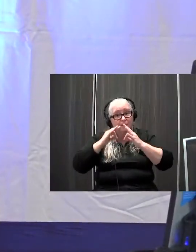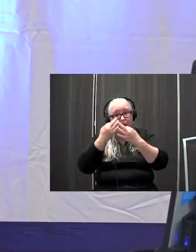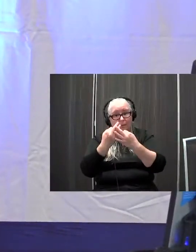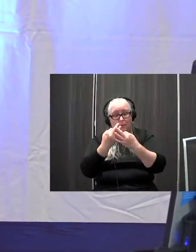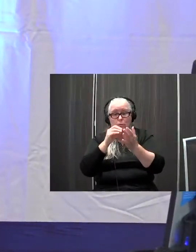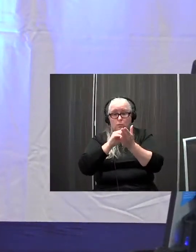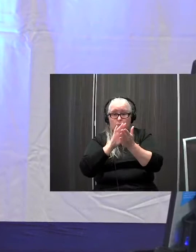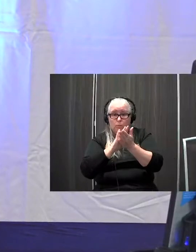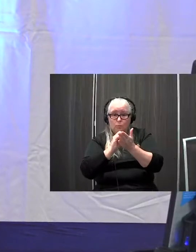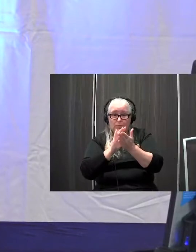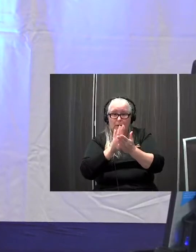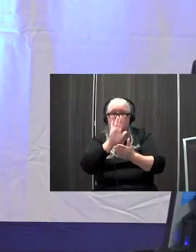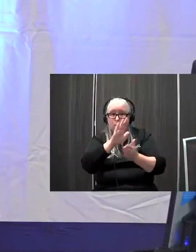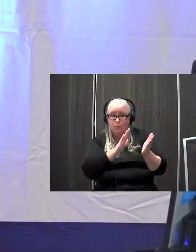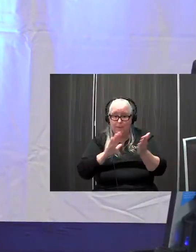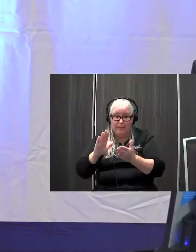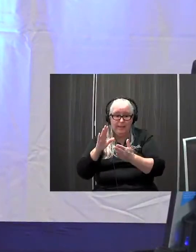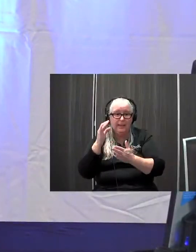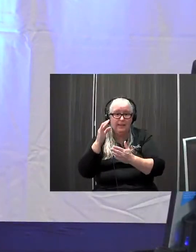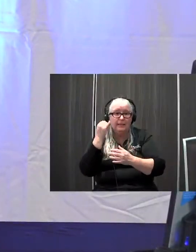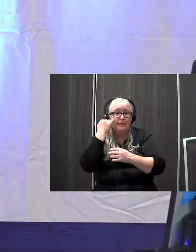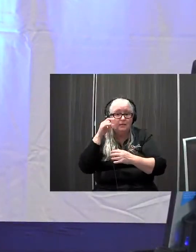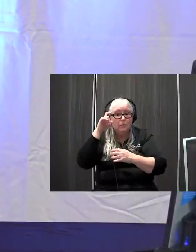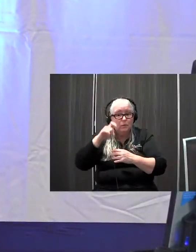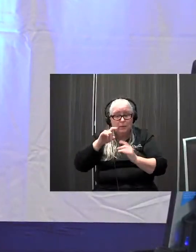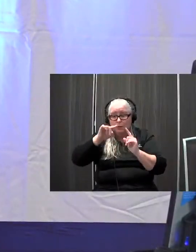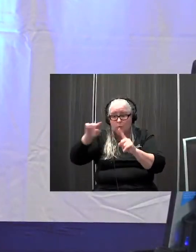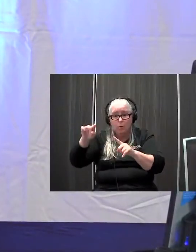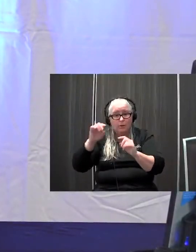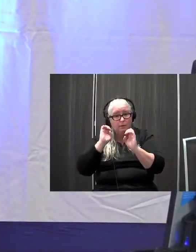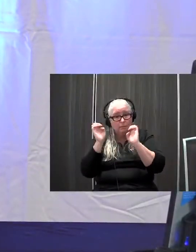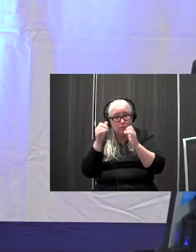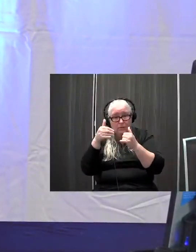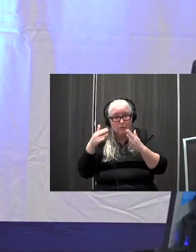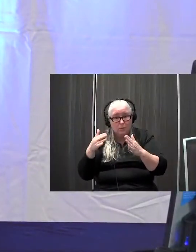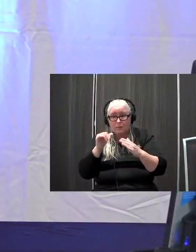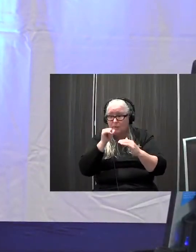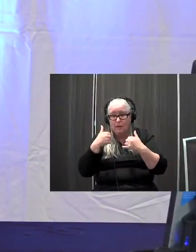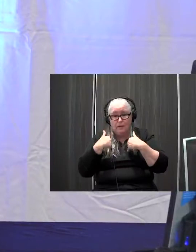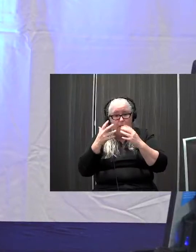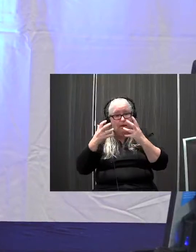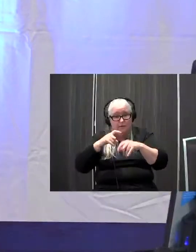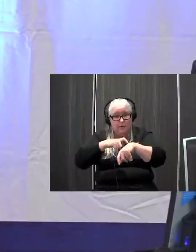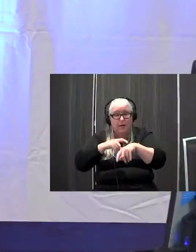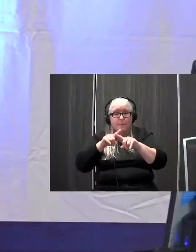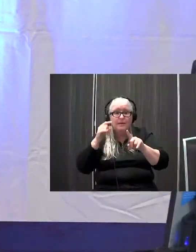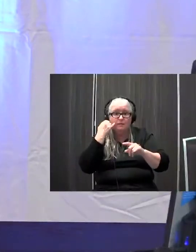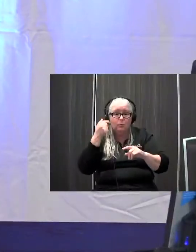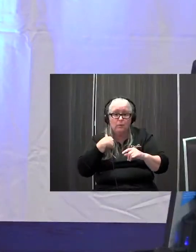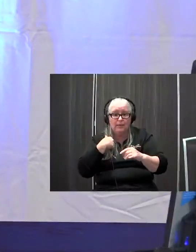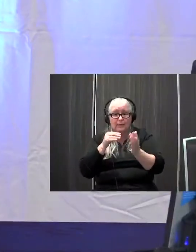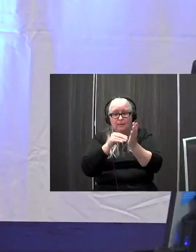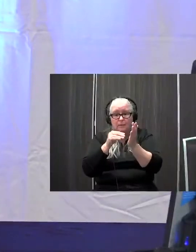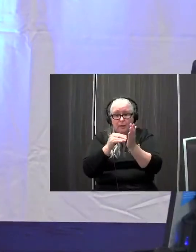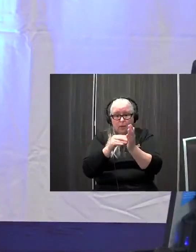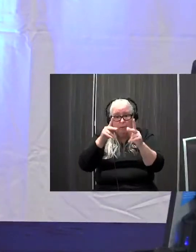down, because if you have to go to the ED, there won't be lots of prep time. But if you can hand someone a piece of paper and say, these are the absolute things that we do